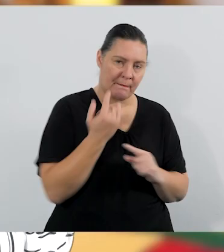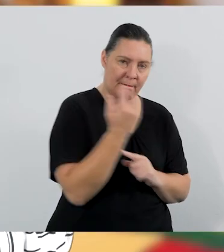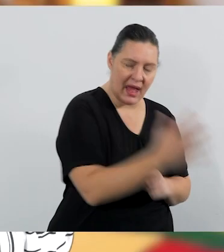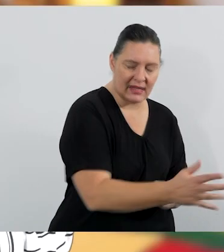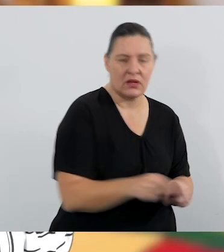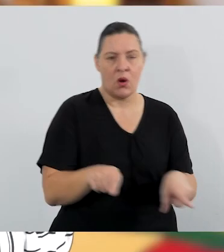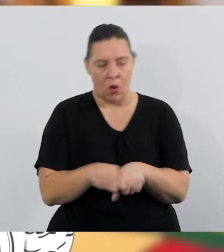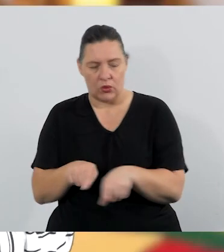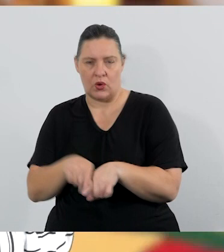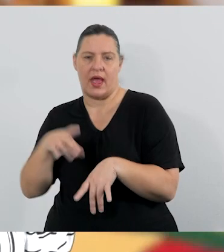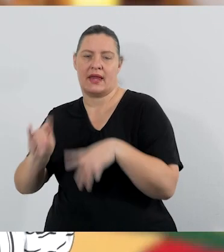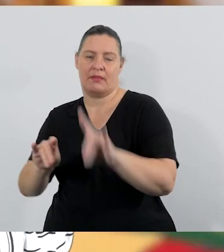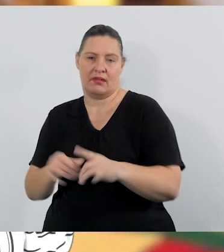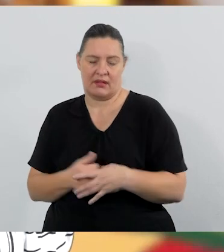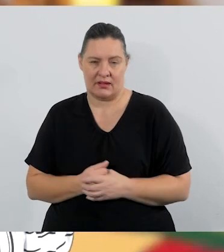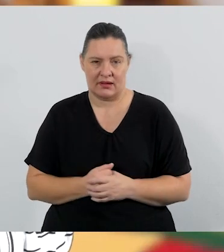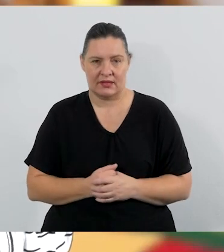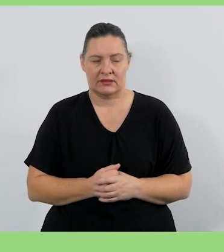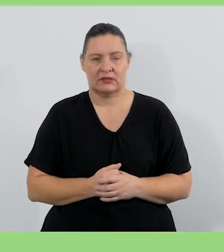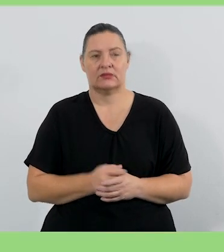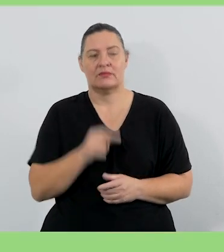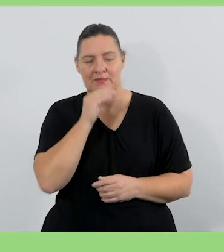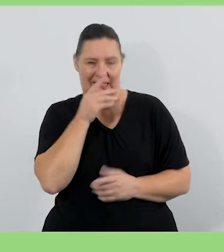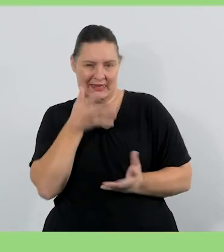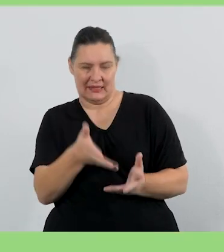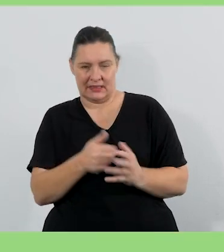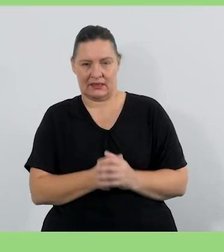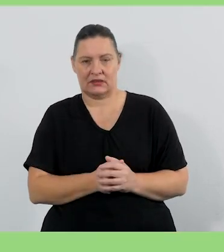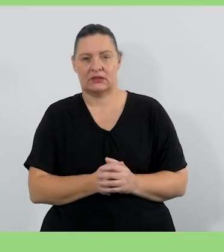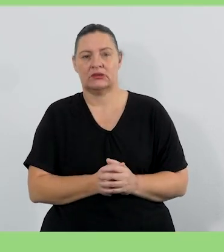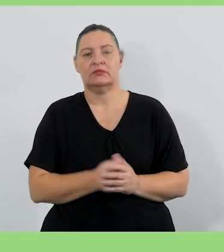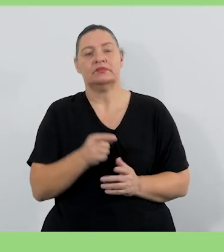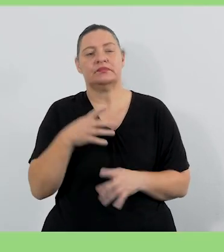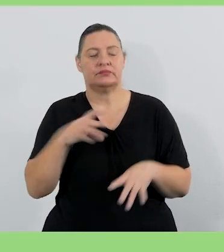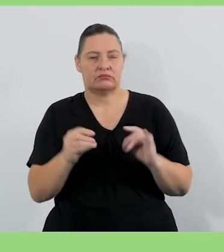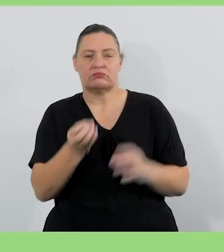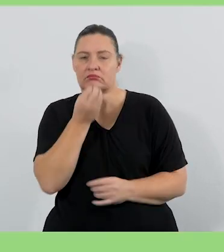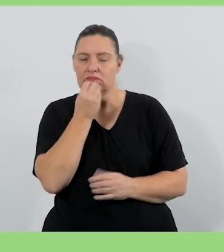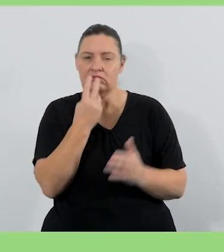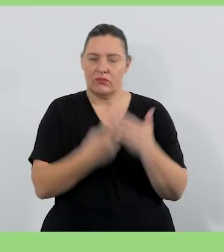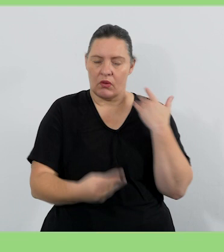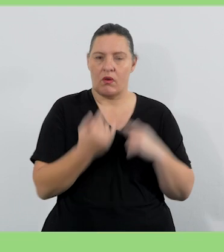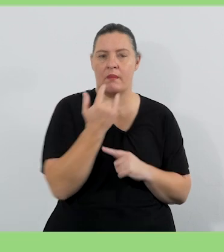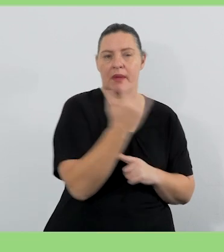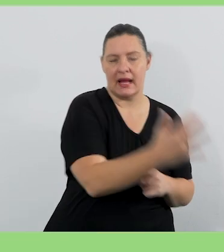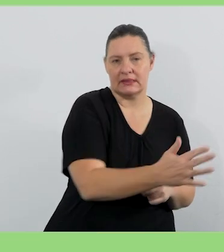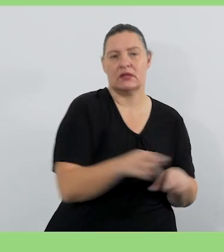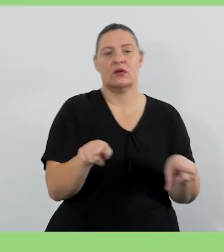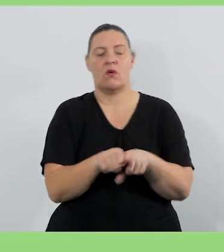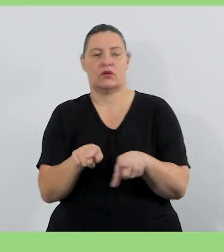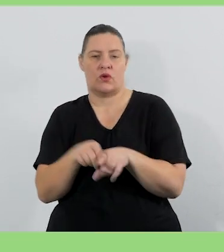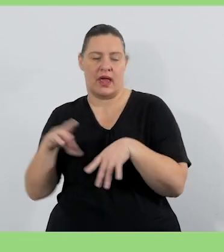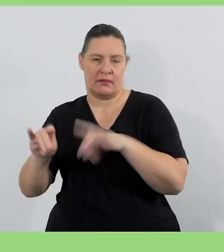both animals and plants. That is what omnivores are. These are animals that feed on both plants